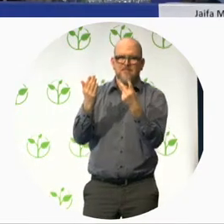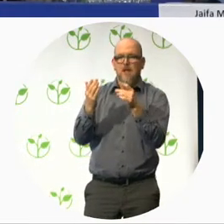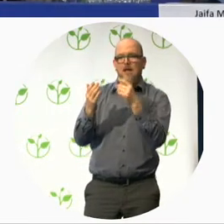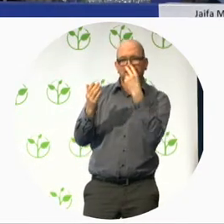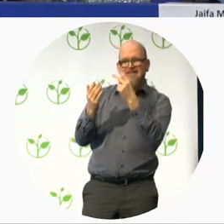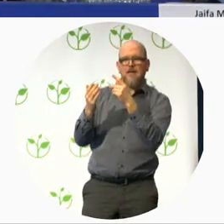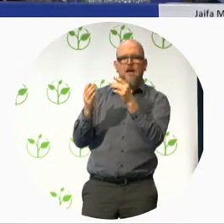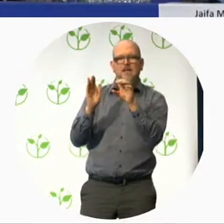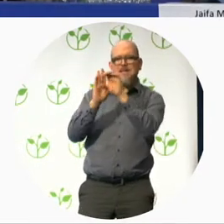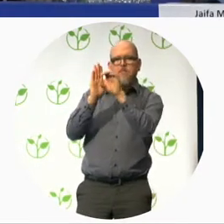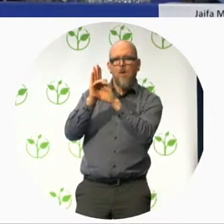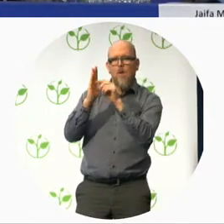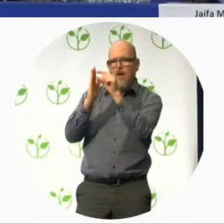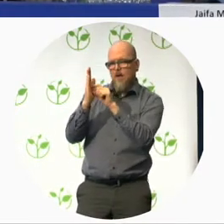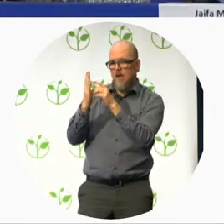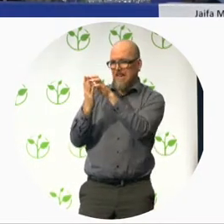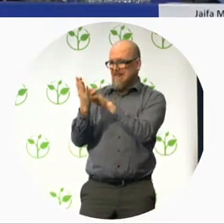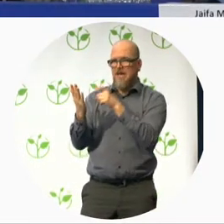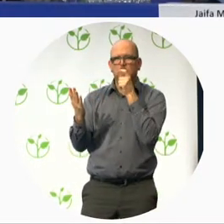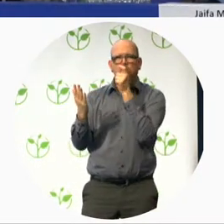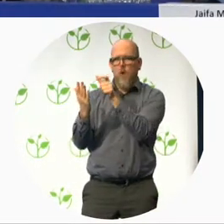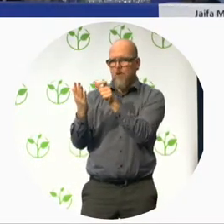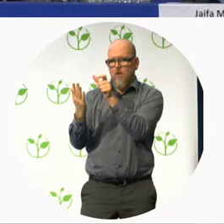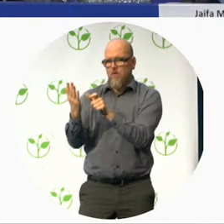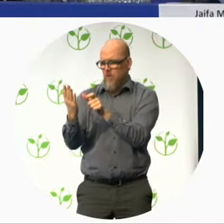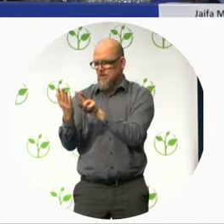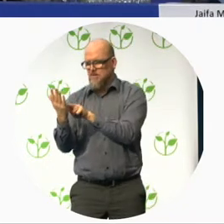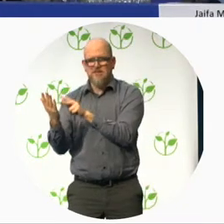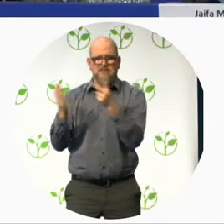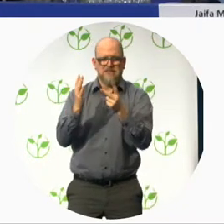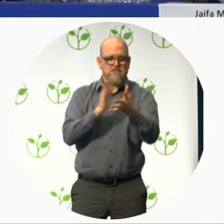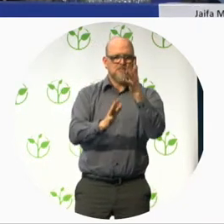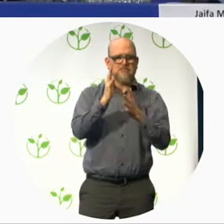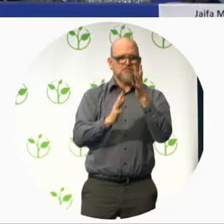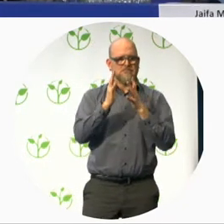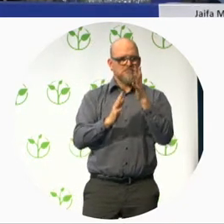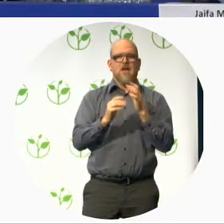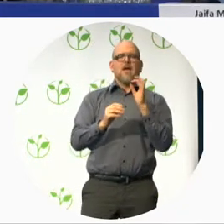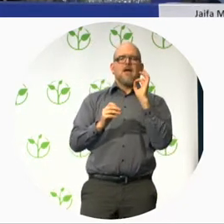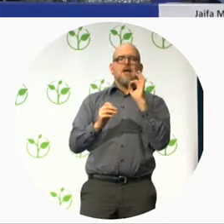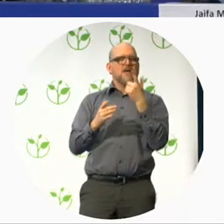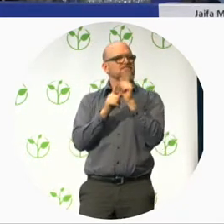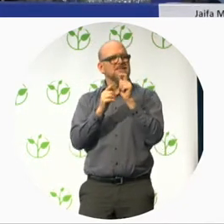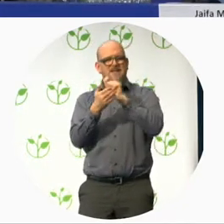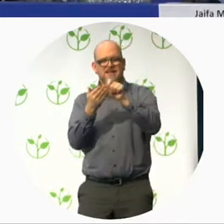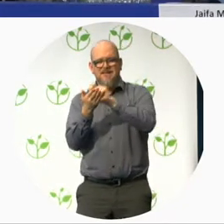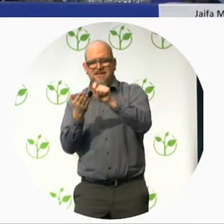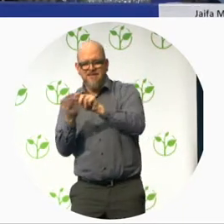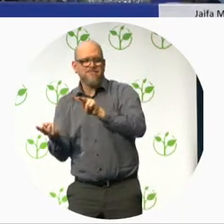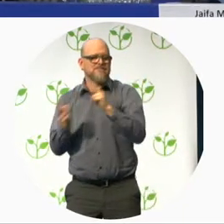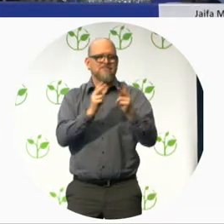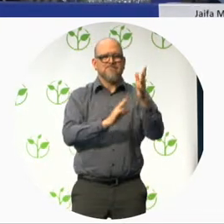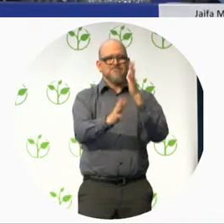and voice into sign language. So the deaf person, or the friends of a deaf person, or the family of a deaf